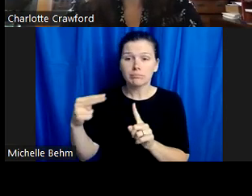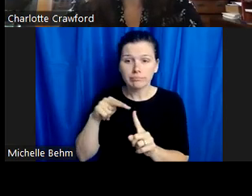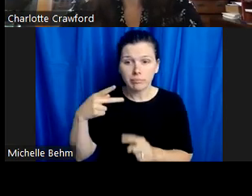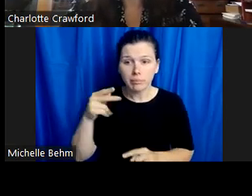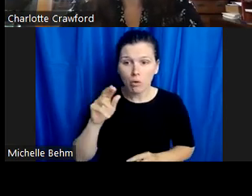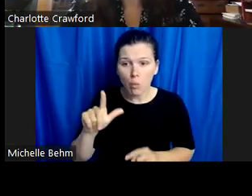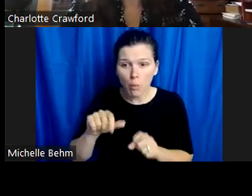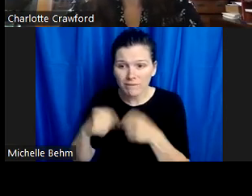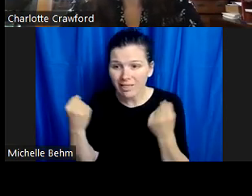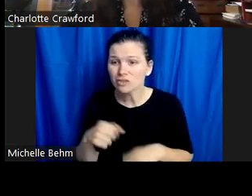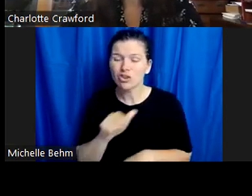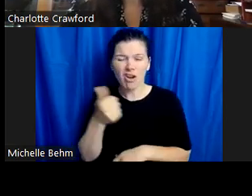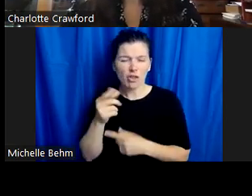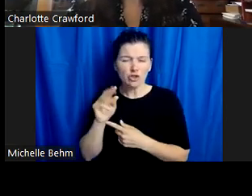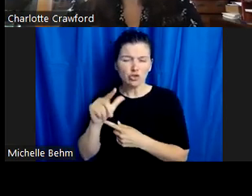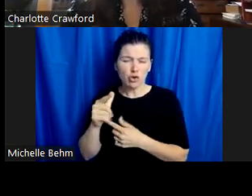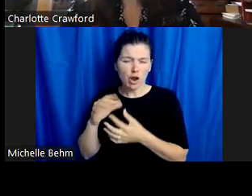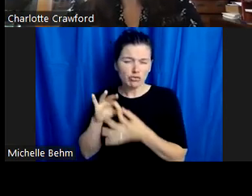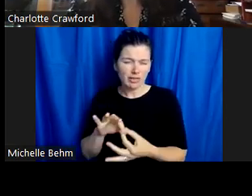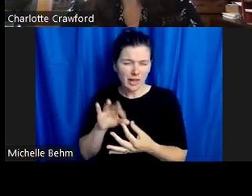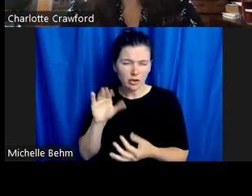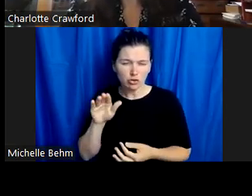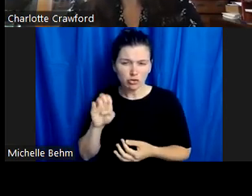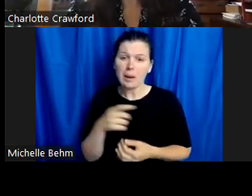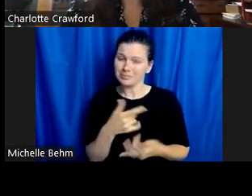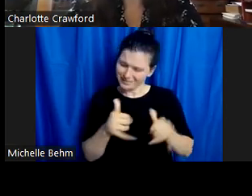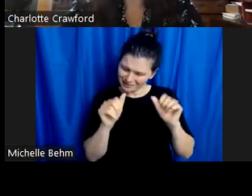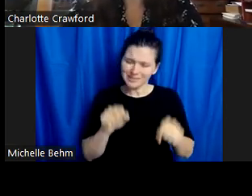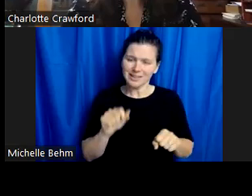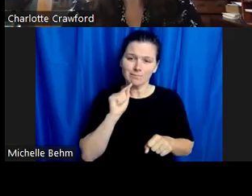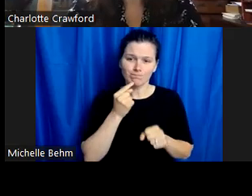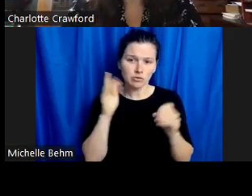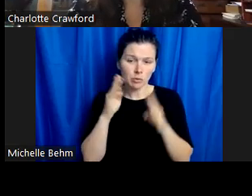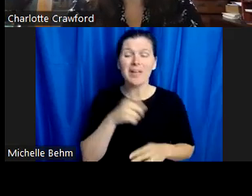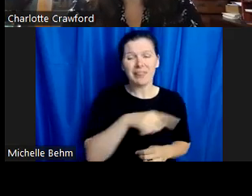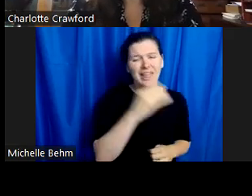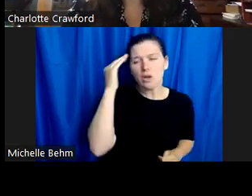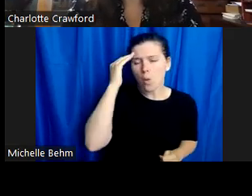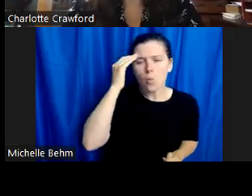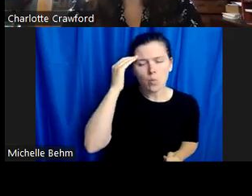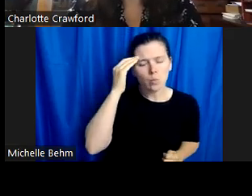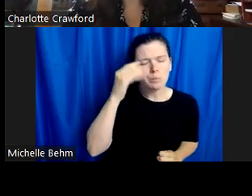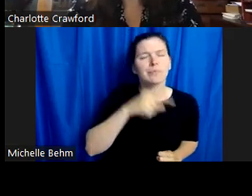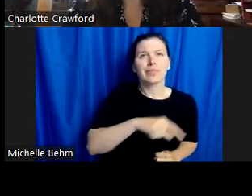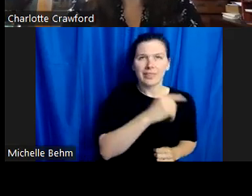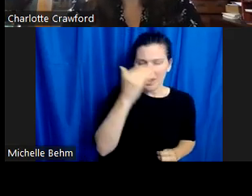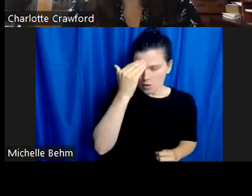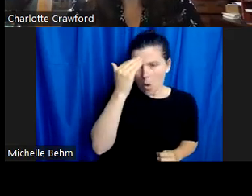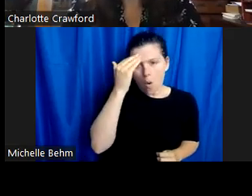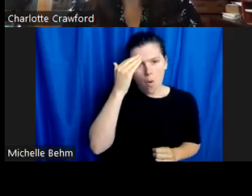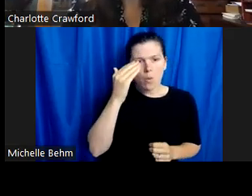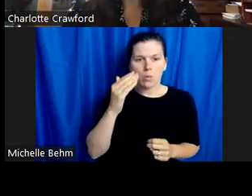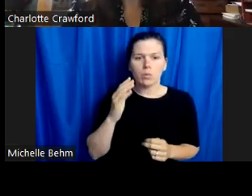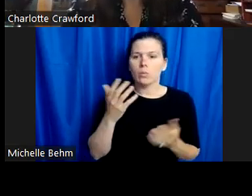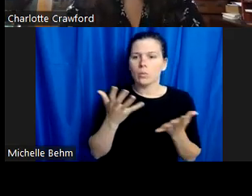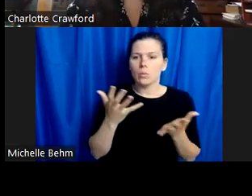kind of thing, or other drug-related crimes, they can get into serious trouble, and they know that. These people know, they know what's gonna break the bank